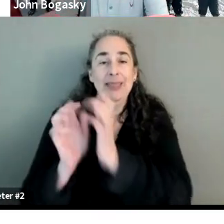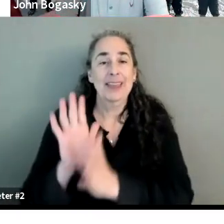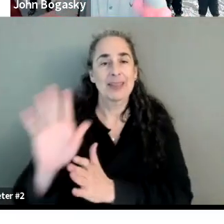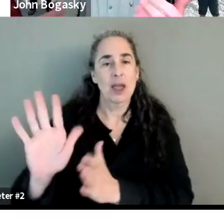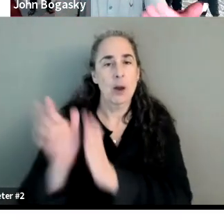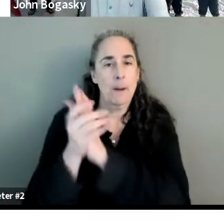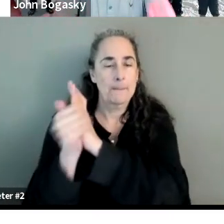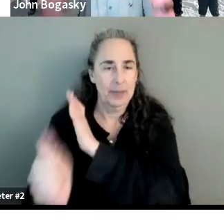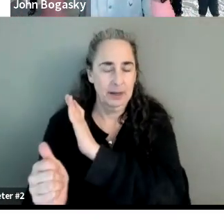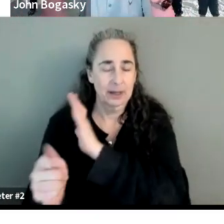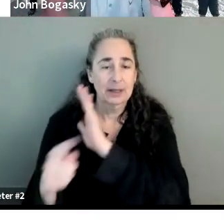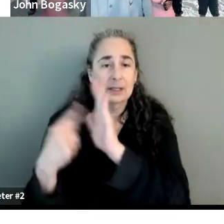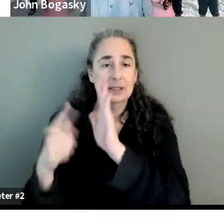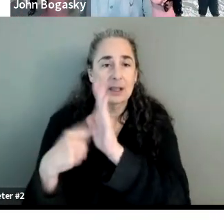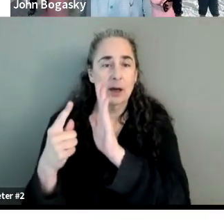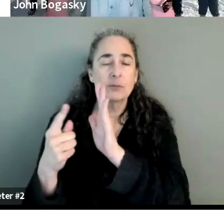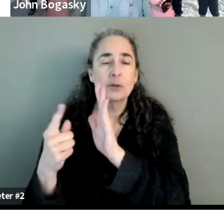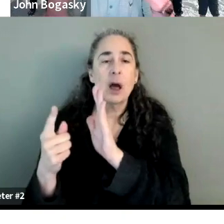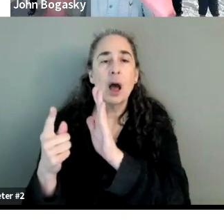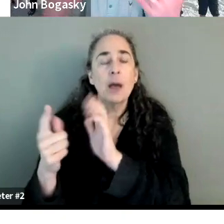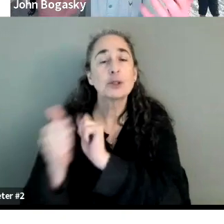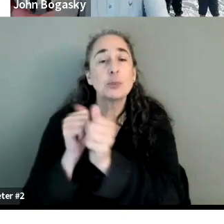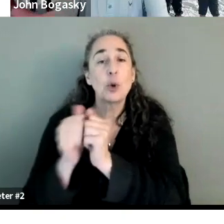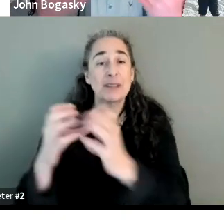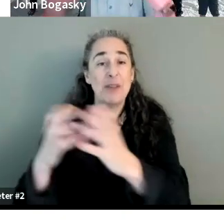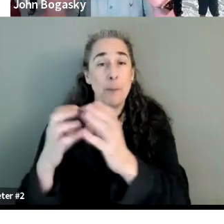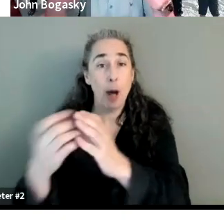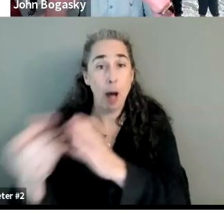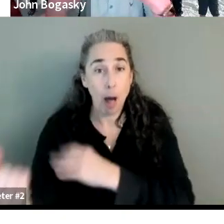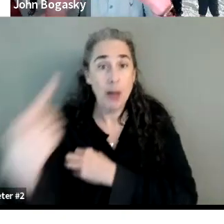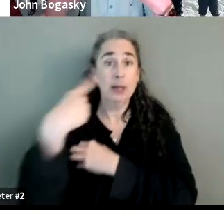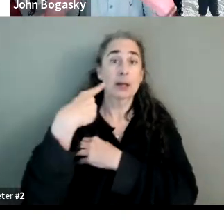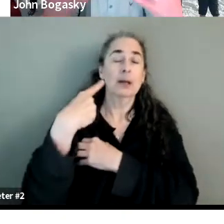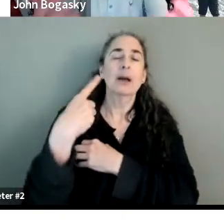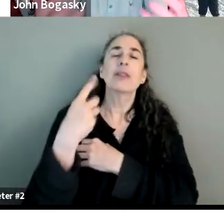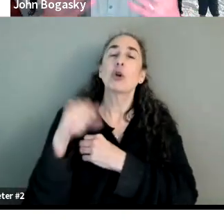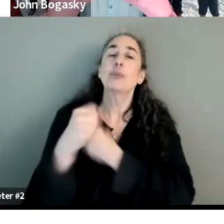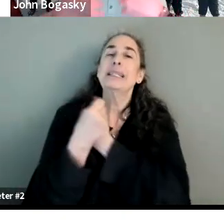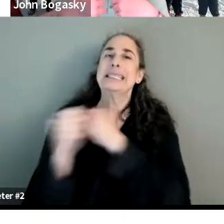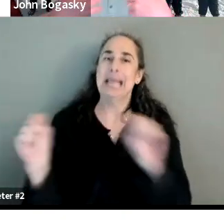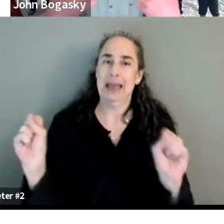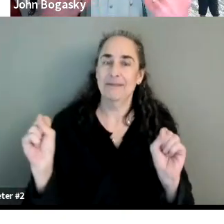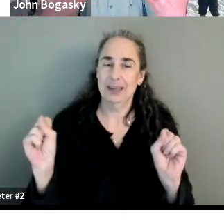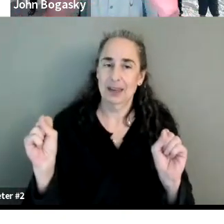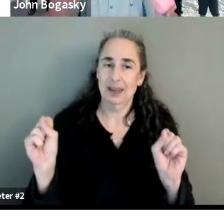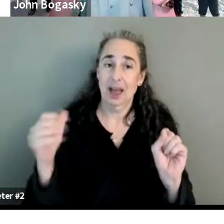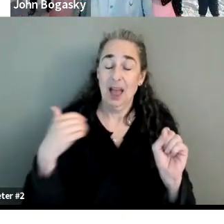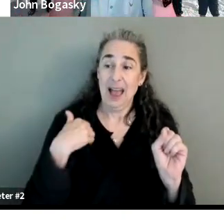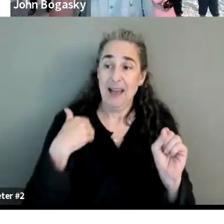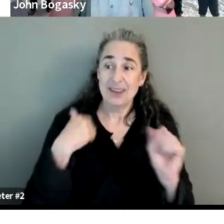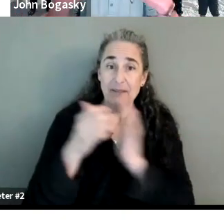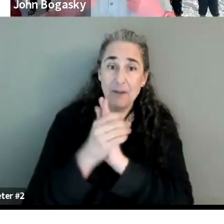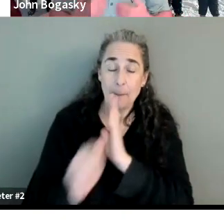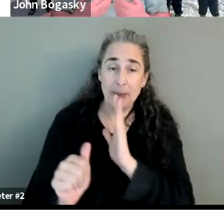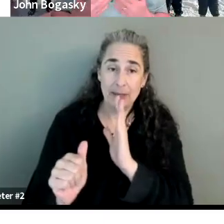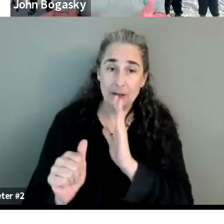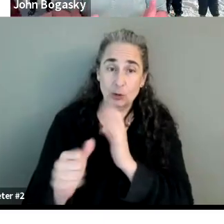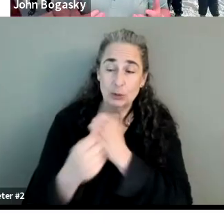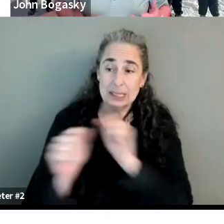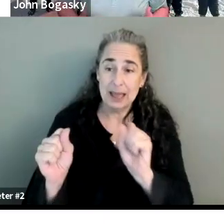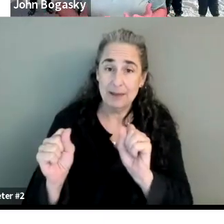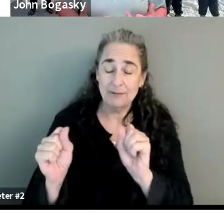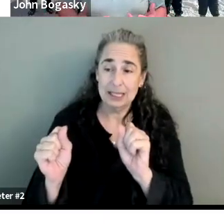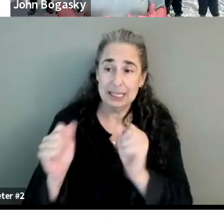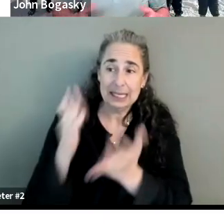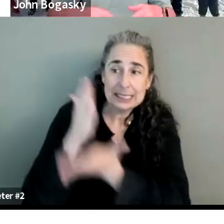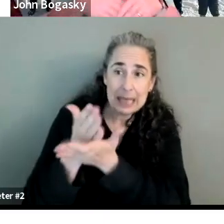in sports where the ball is coming at an athlete, there's a safety consideration: is do they have enough ability to safely intercept that